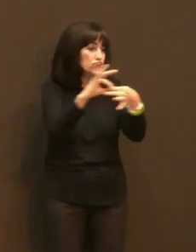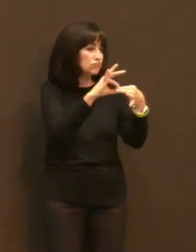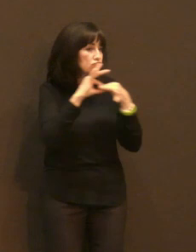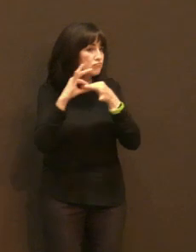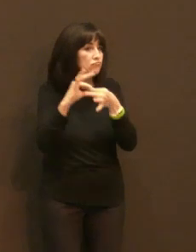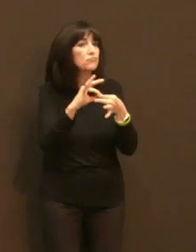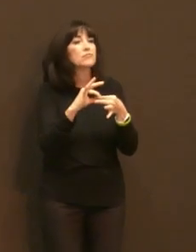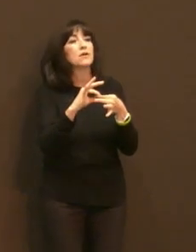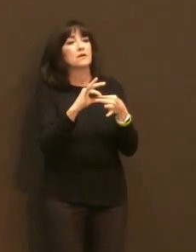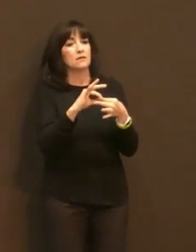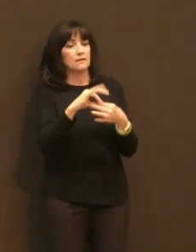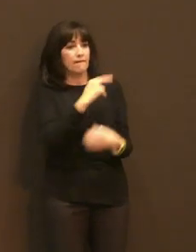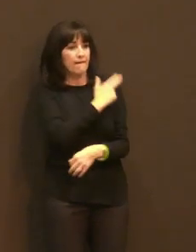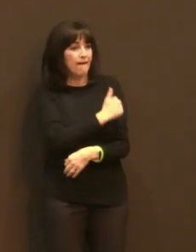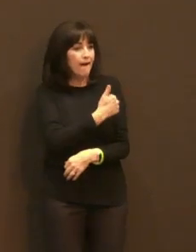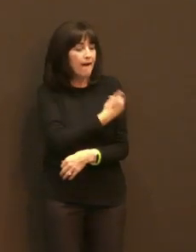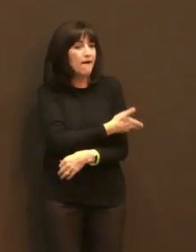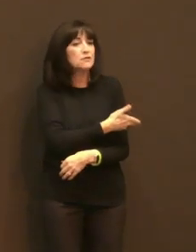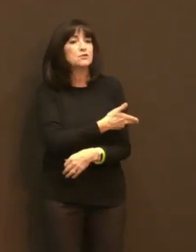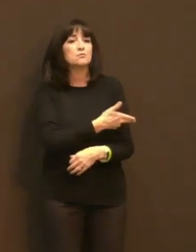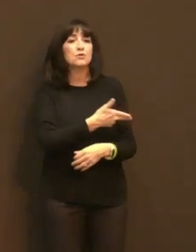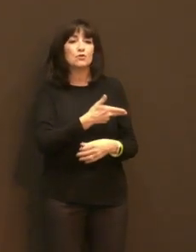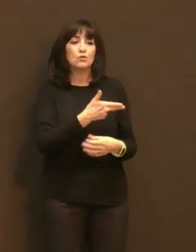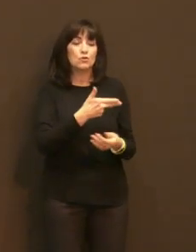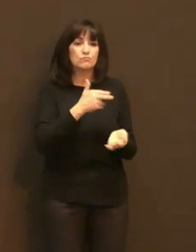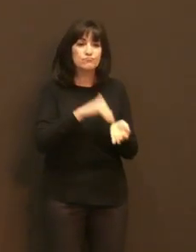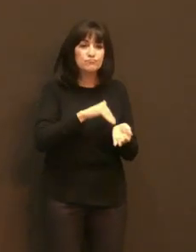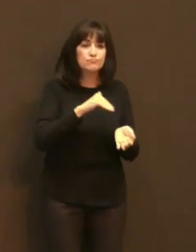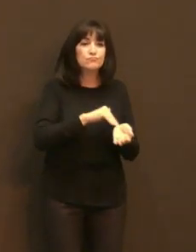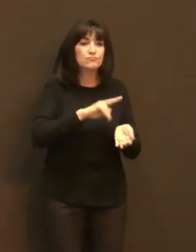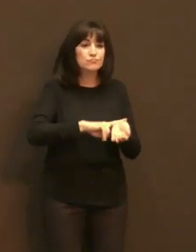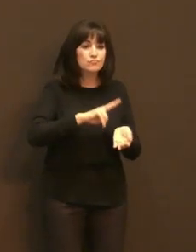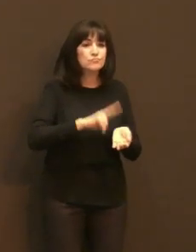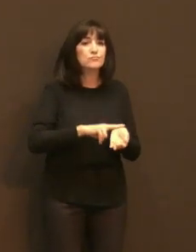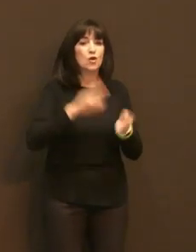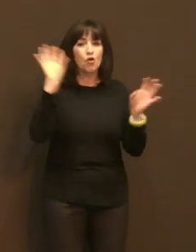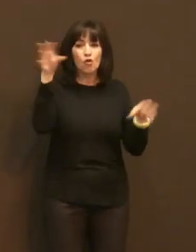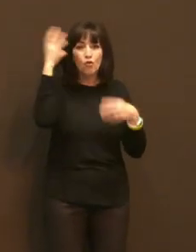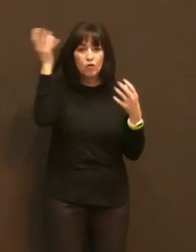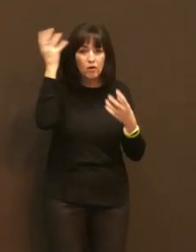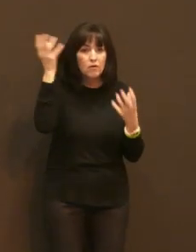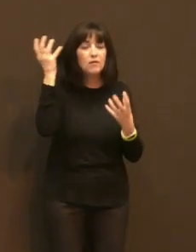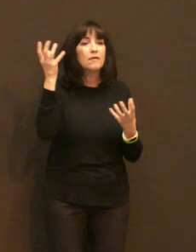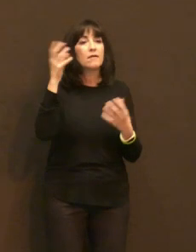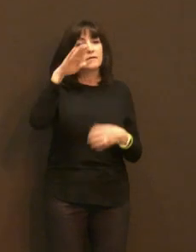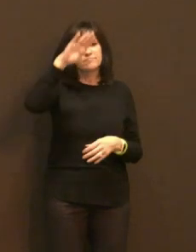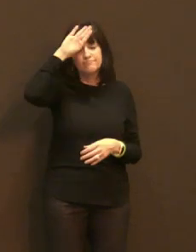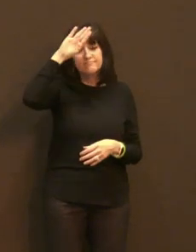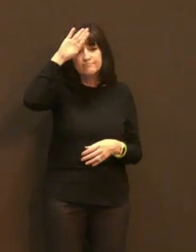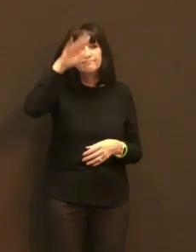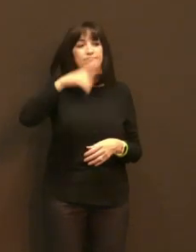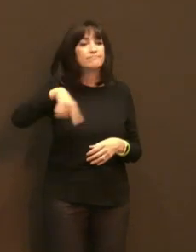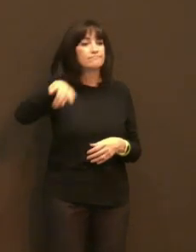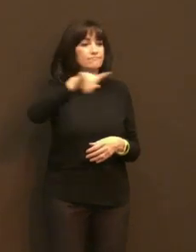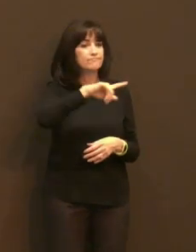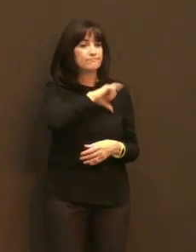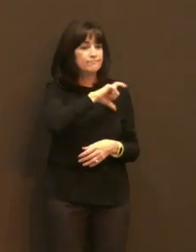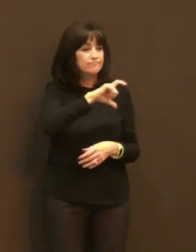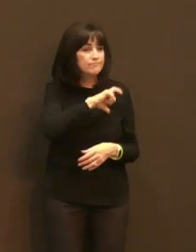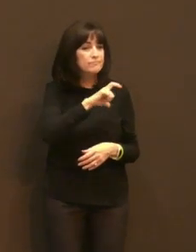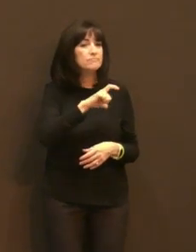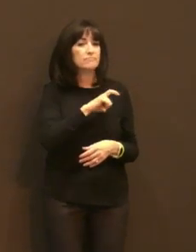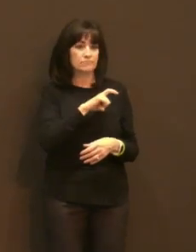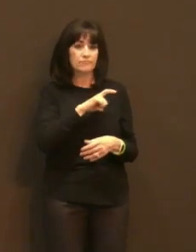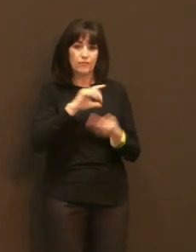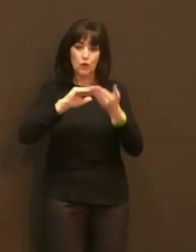first responders, community service helpers, churches, faith community across the board. And we're